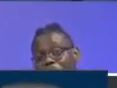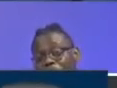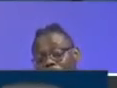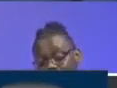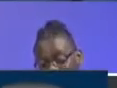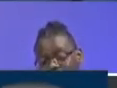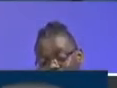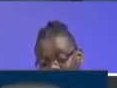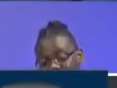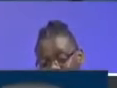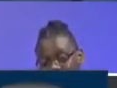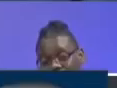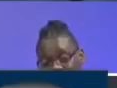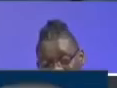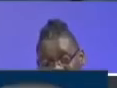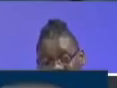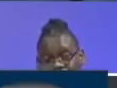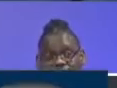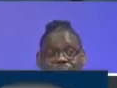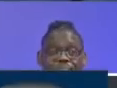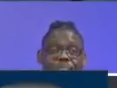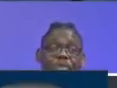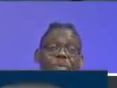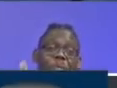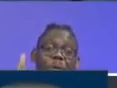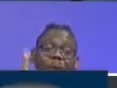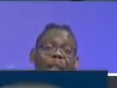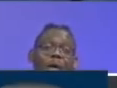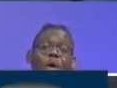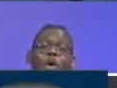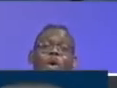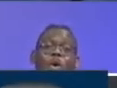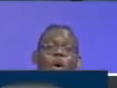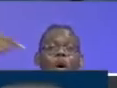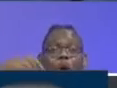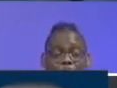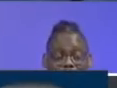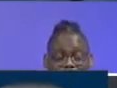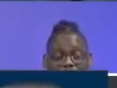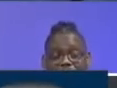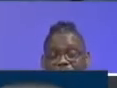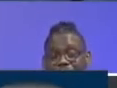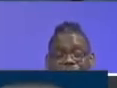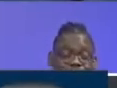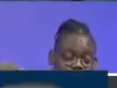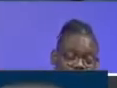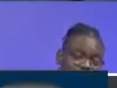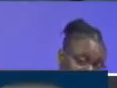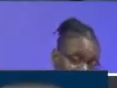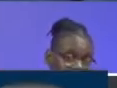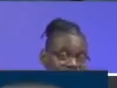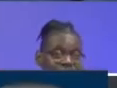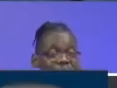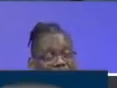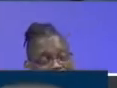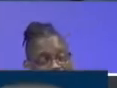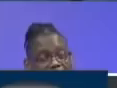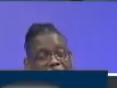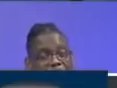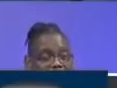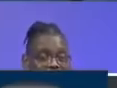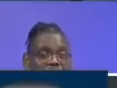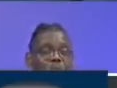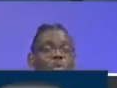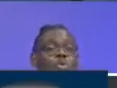That is the reality of how this thing happens. And what I'm encouraging people to do, again, the best way